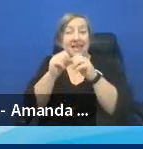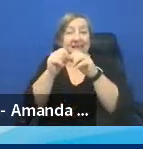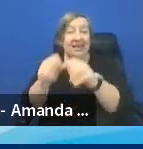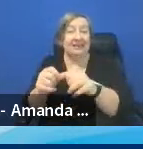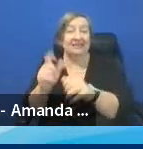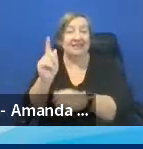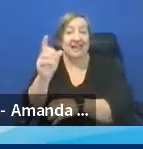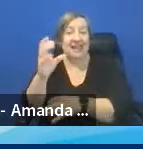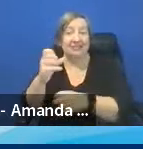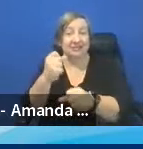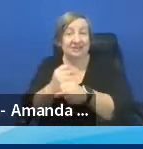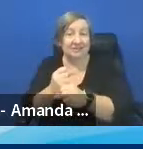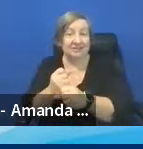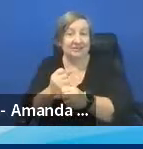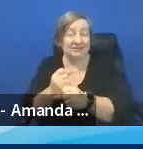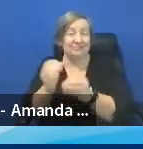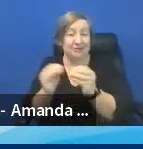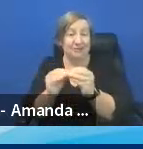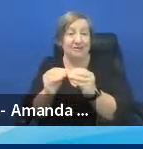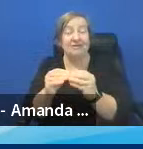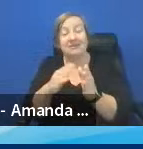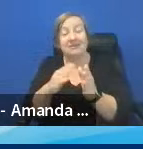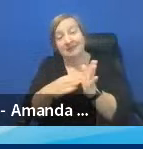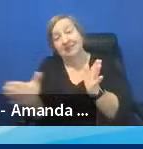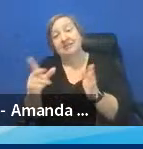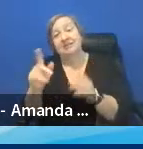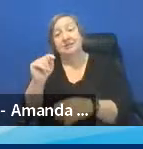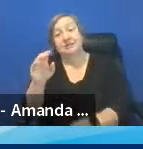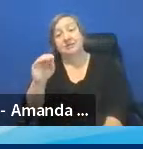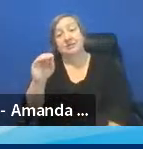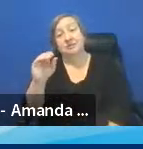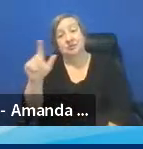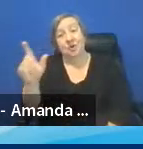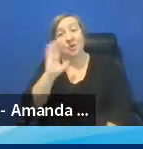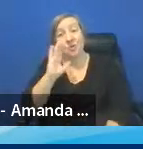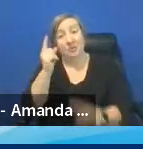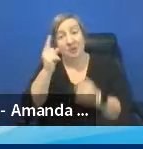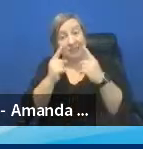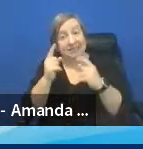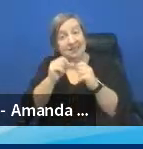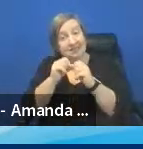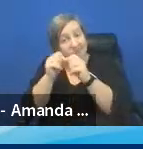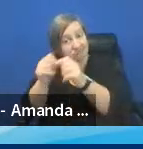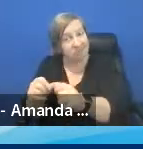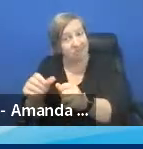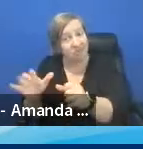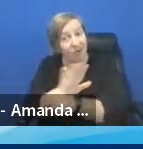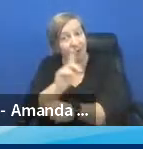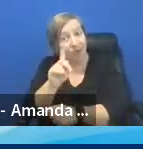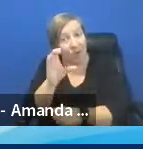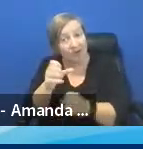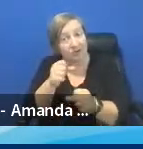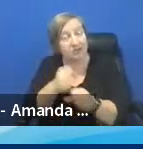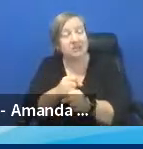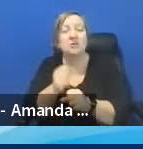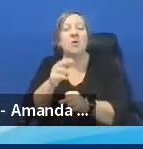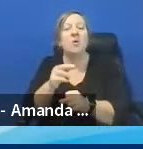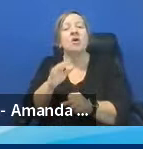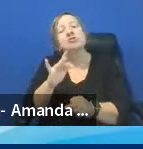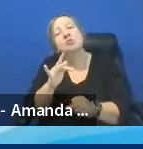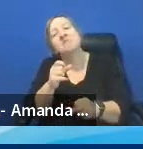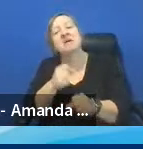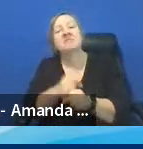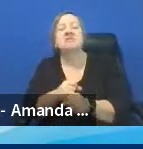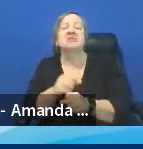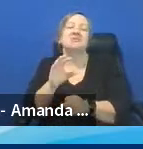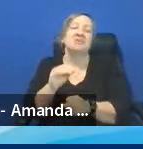years. Is tolling being considered in that 100-year time frame, or is it considered a 25 years,